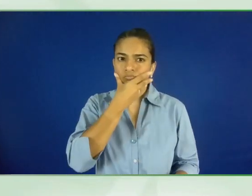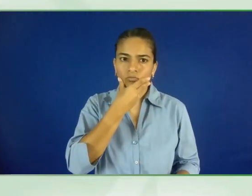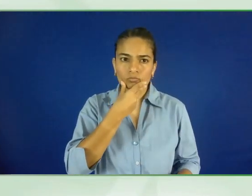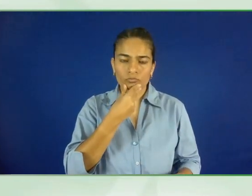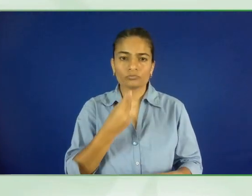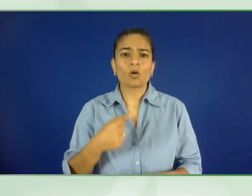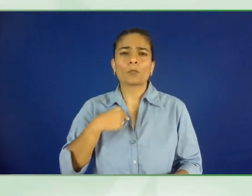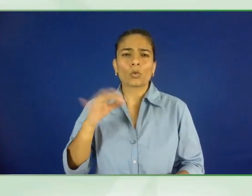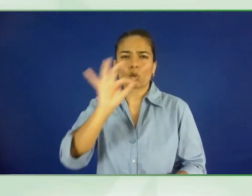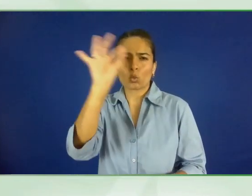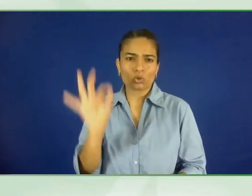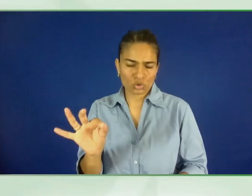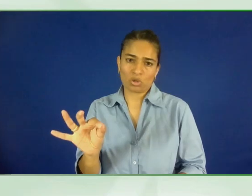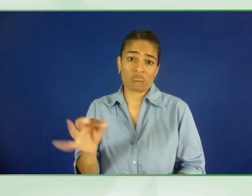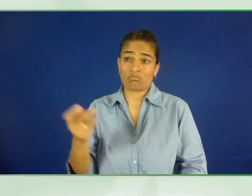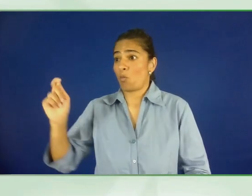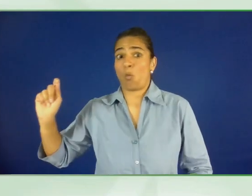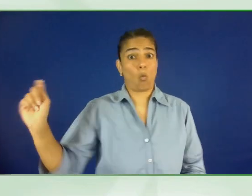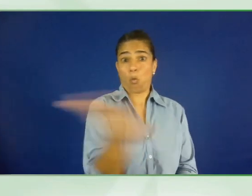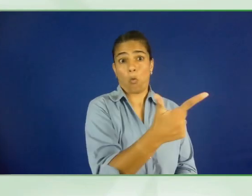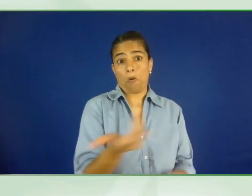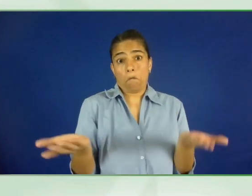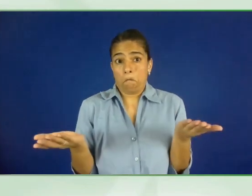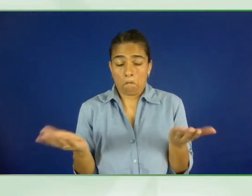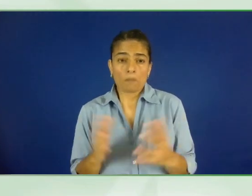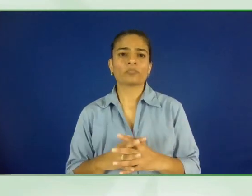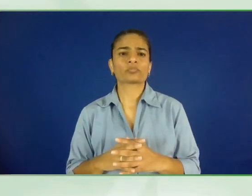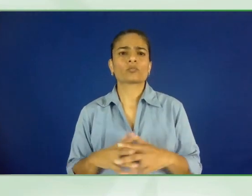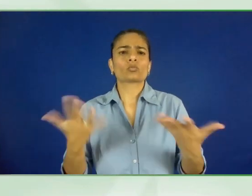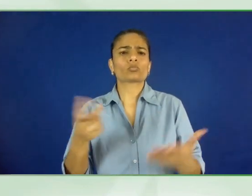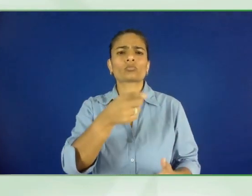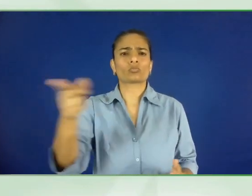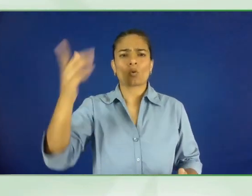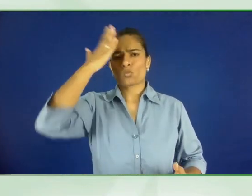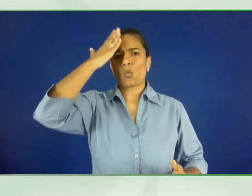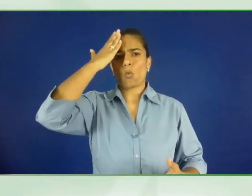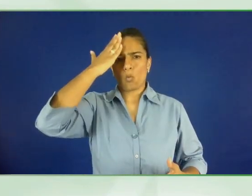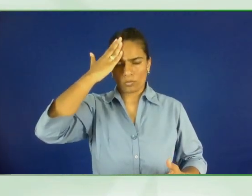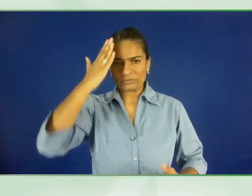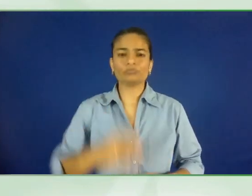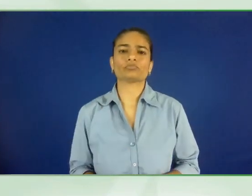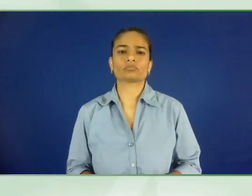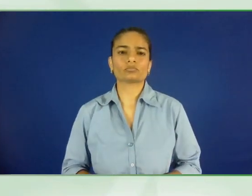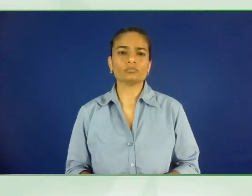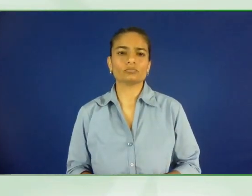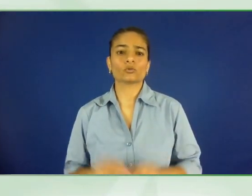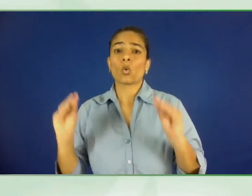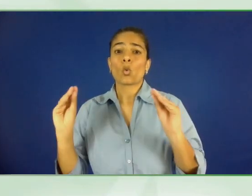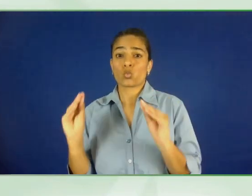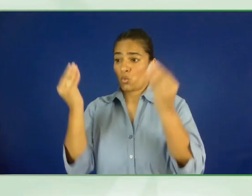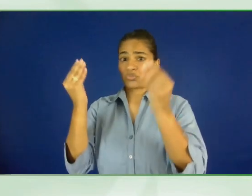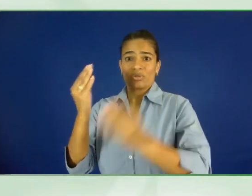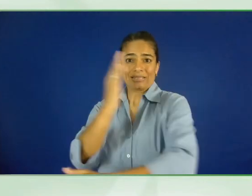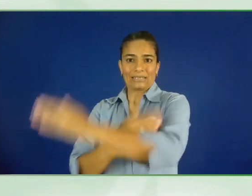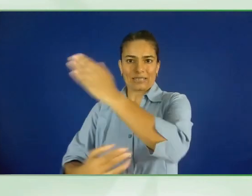you. So you know that we are all young and disabled, and we are facing double discrimination